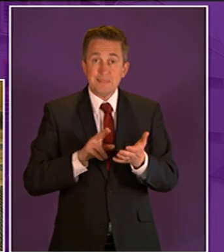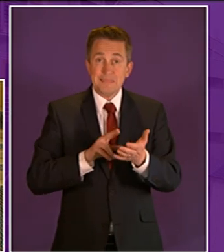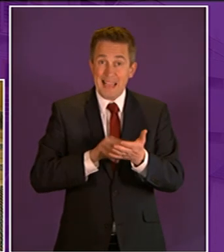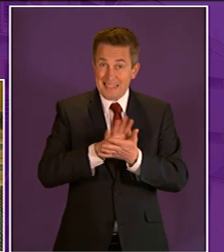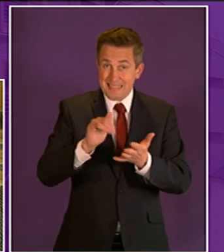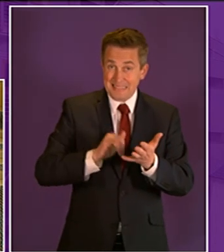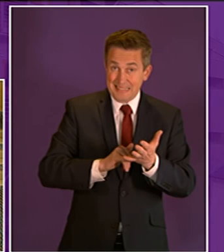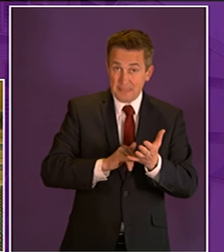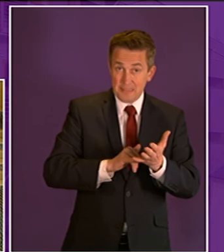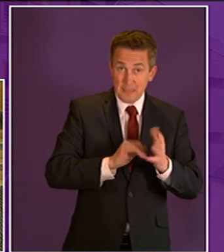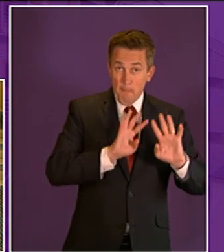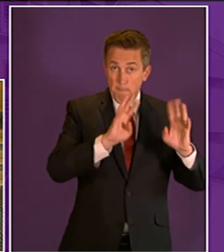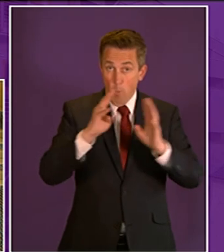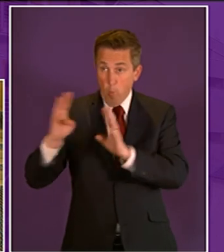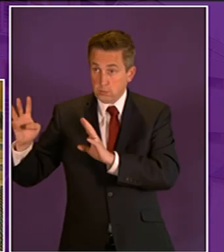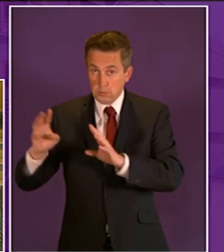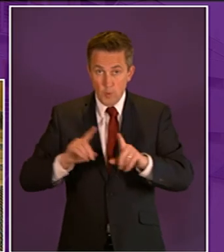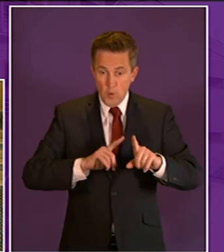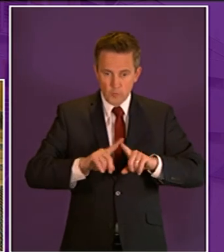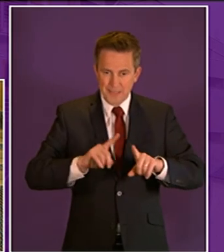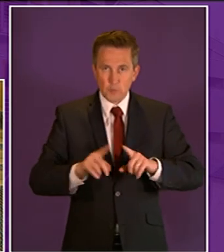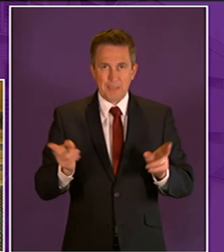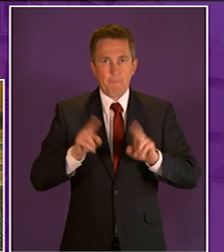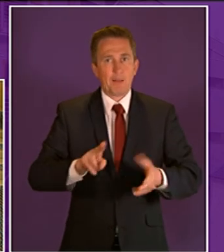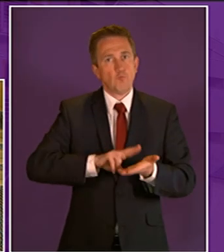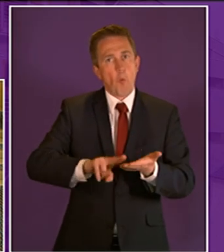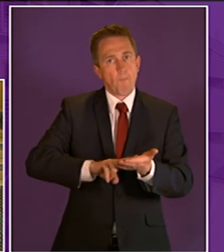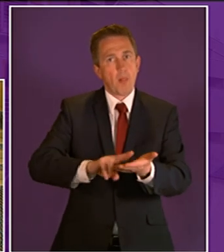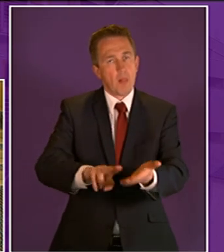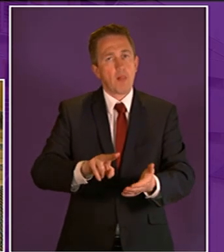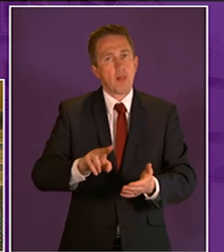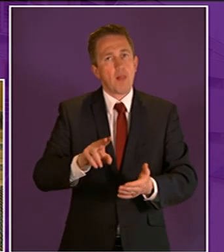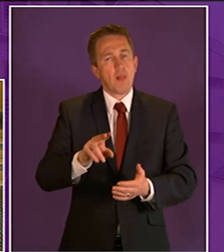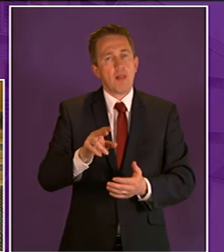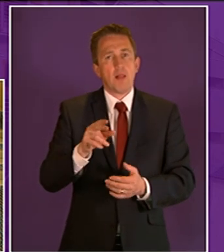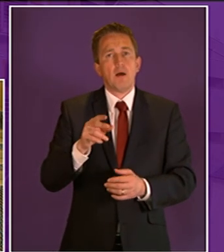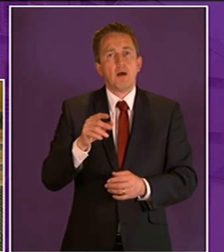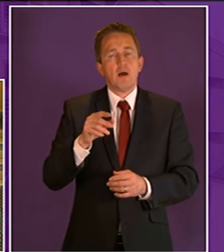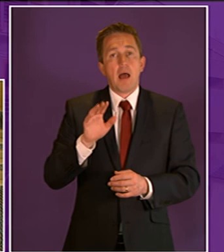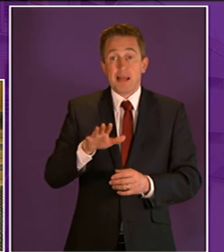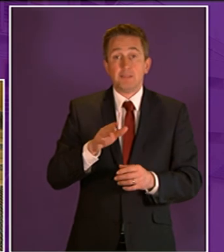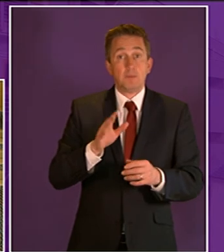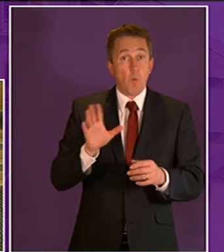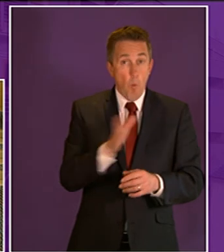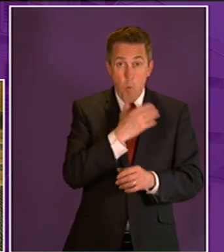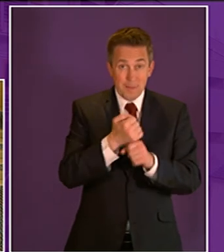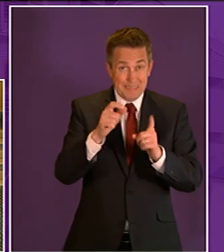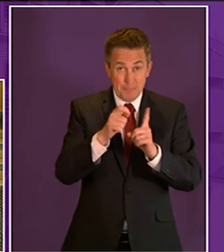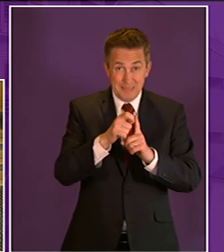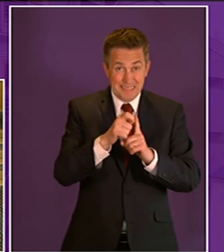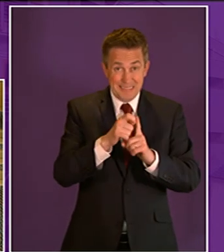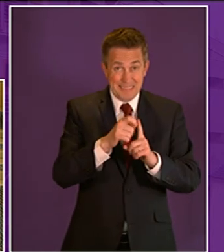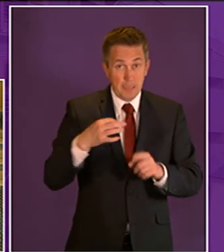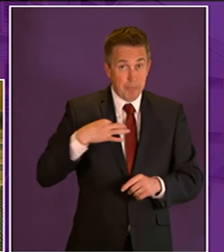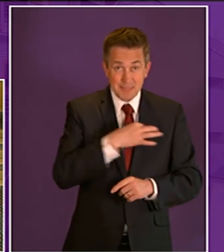running as much as we could yesterday morning, and I'm pleased to say that particularly in the case of GP practices,